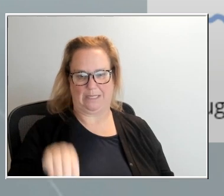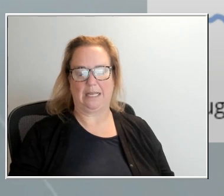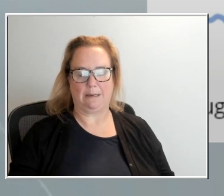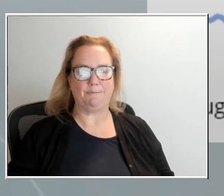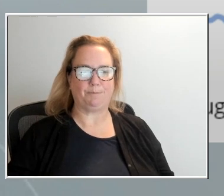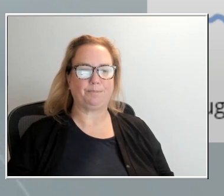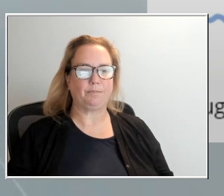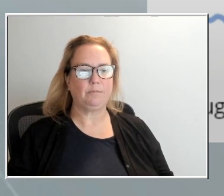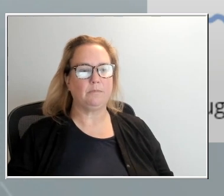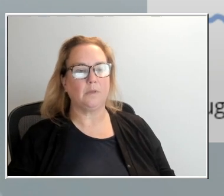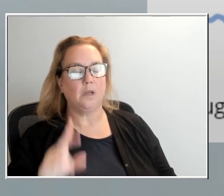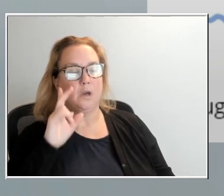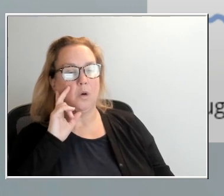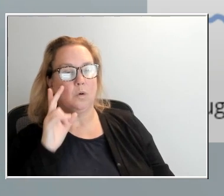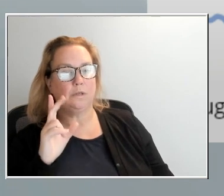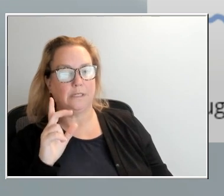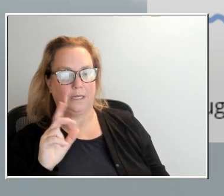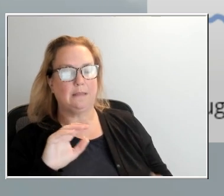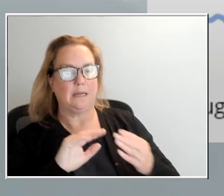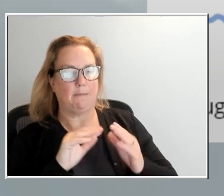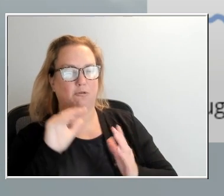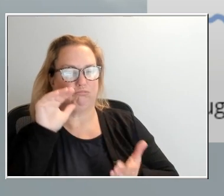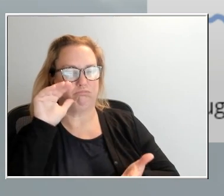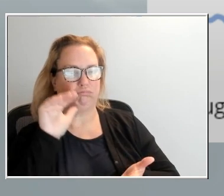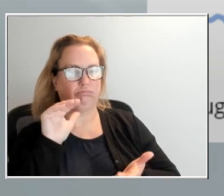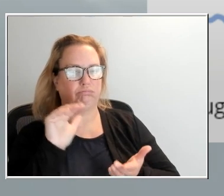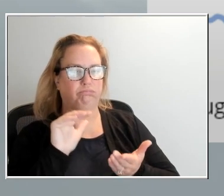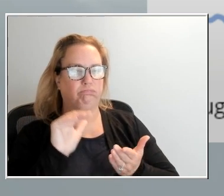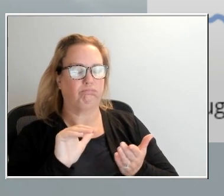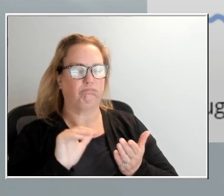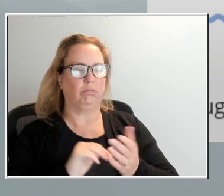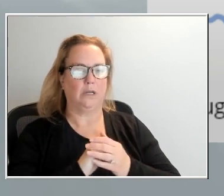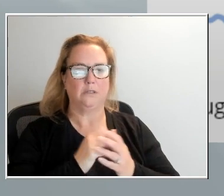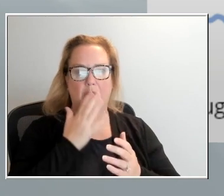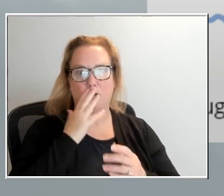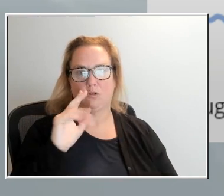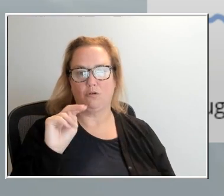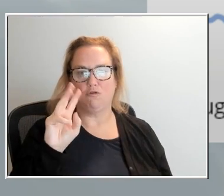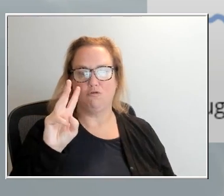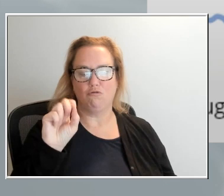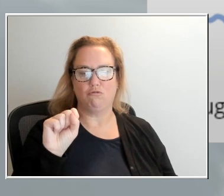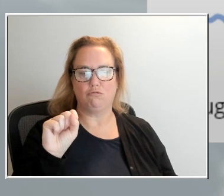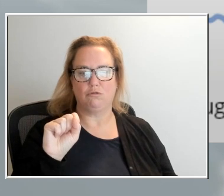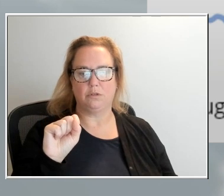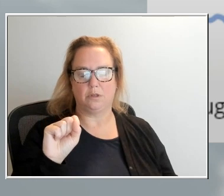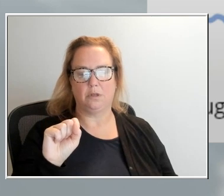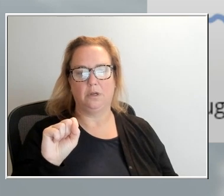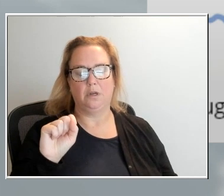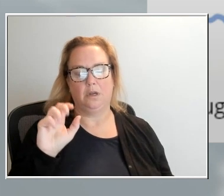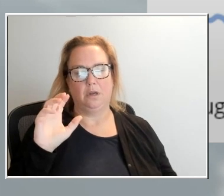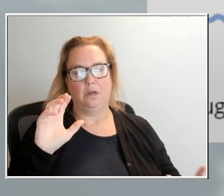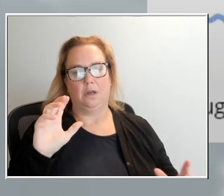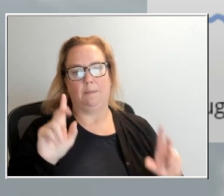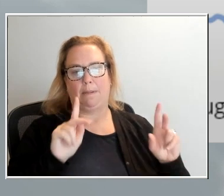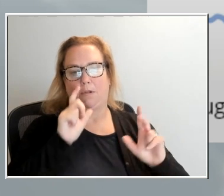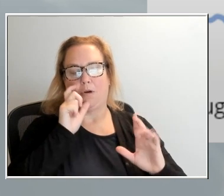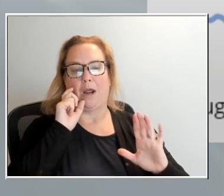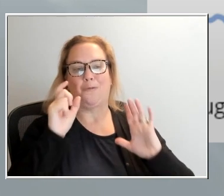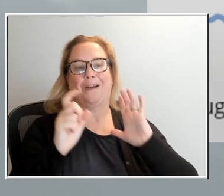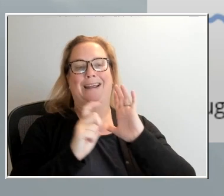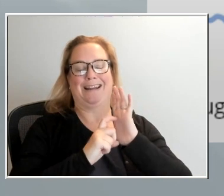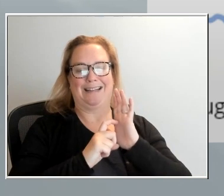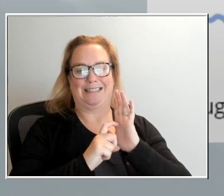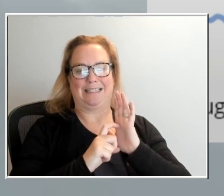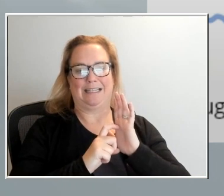we've seen is that it has started to drop a little bit. So I think that is good news. I think maybe anecdotally people are not recognizing it in